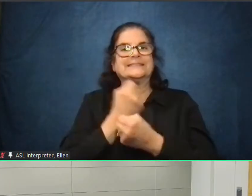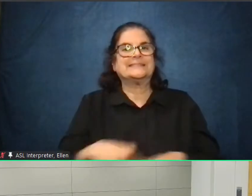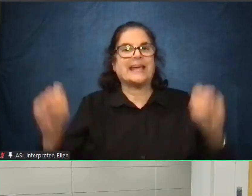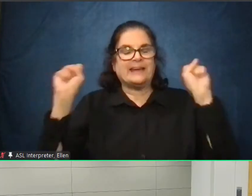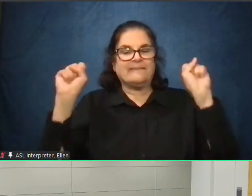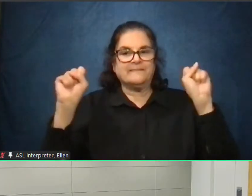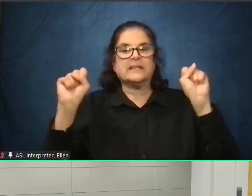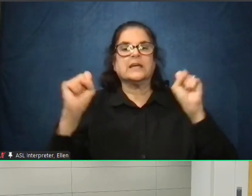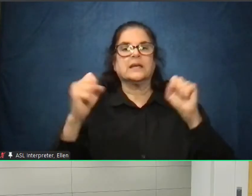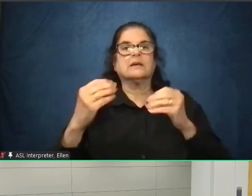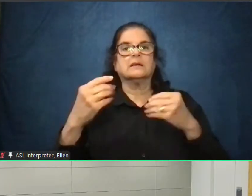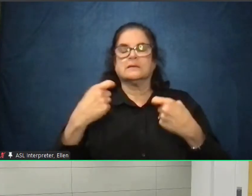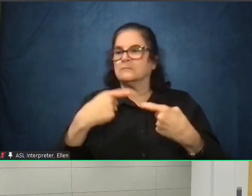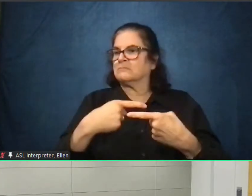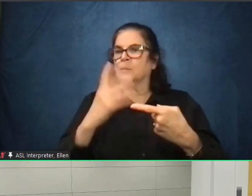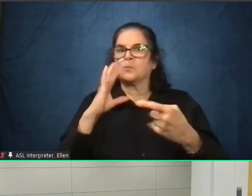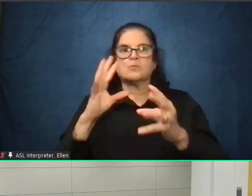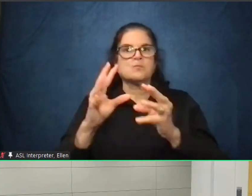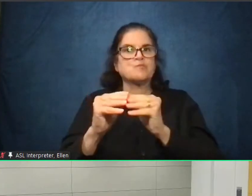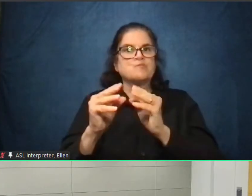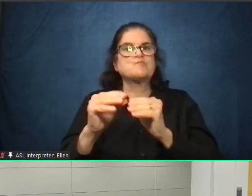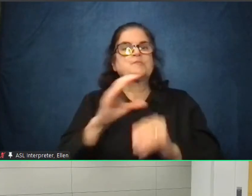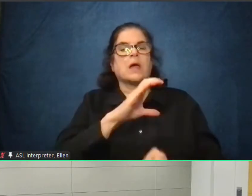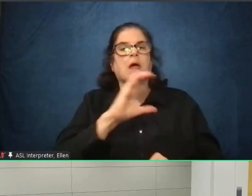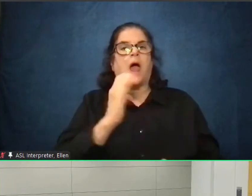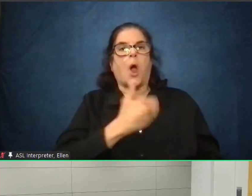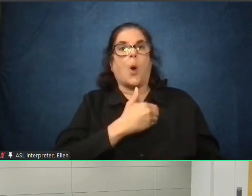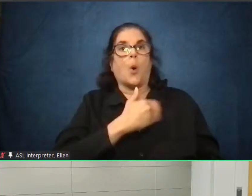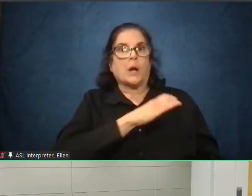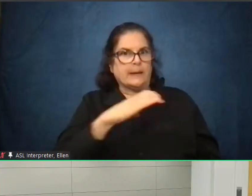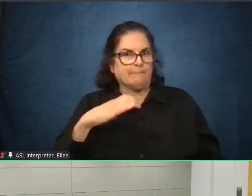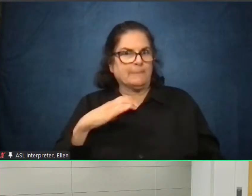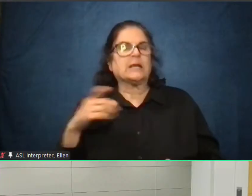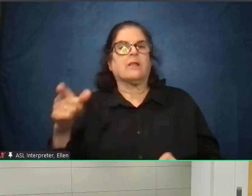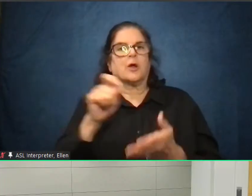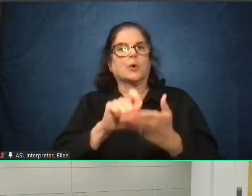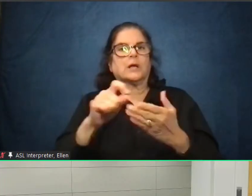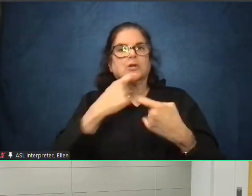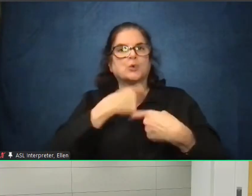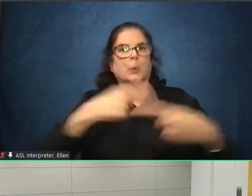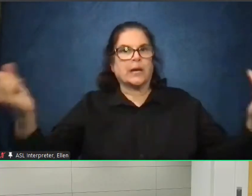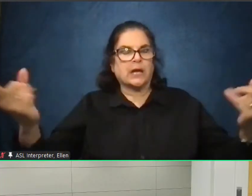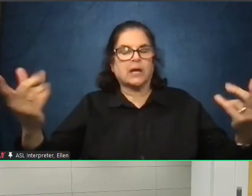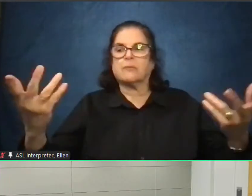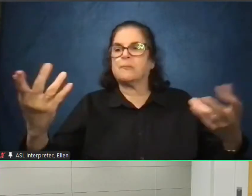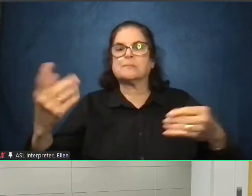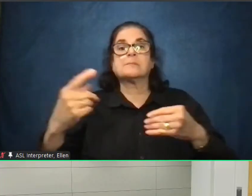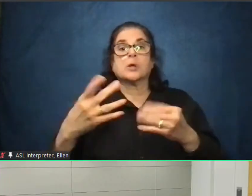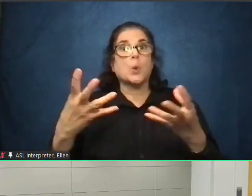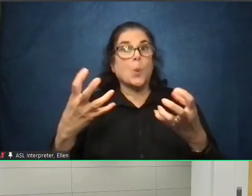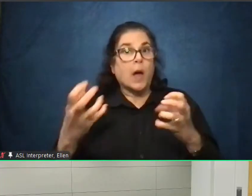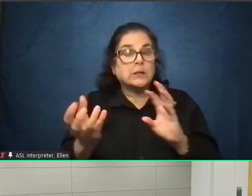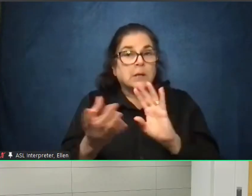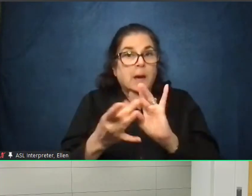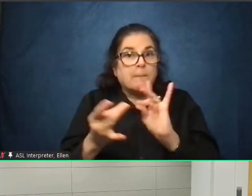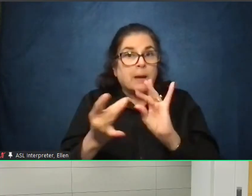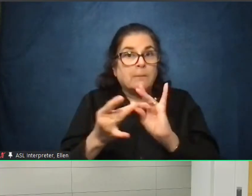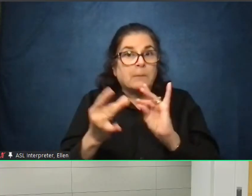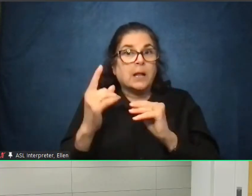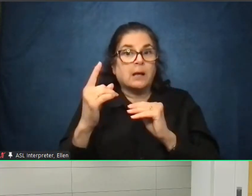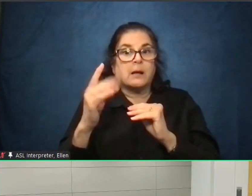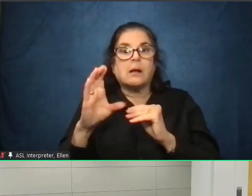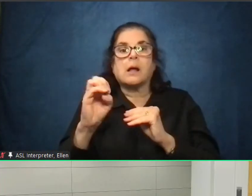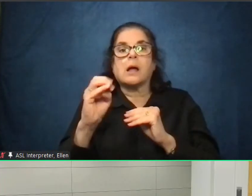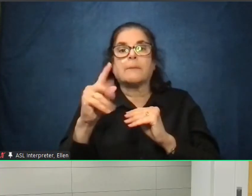lot at our committee or at this committee. And so if you want to give public comment or attend, I mean, there will be a virtual